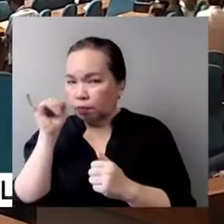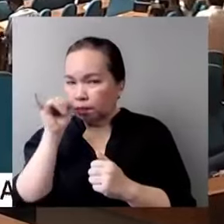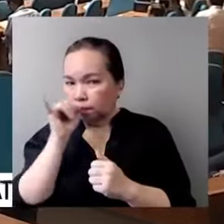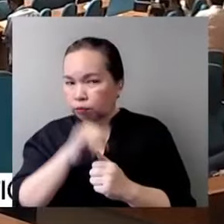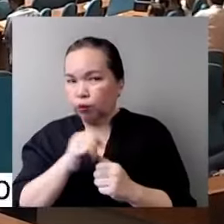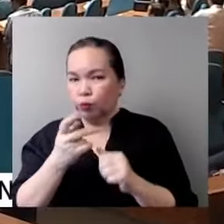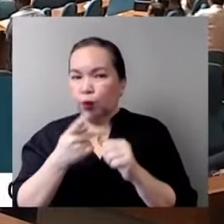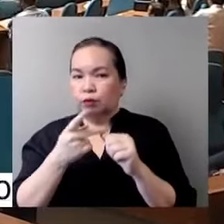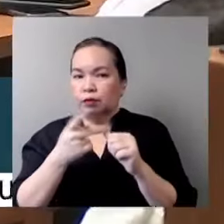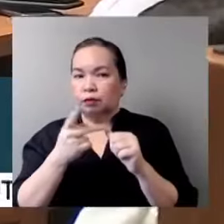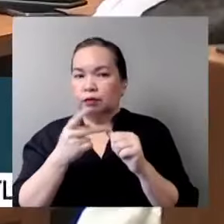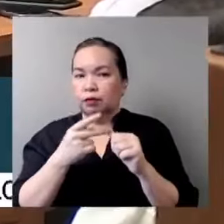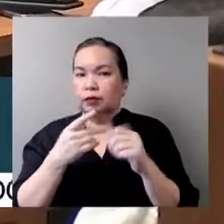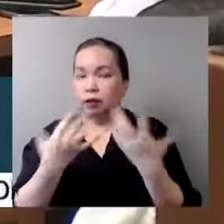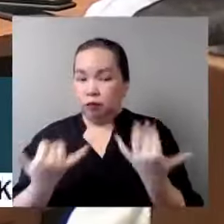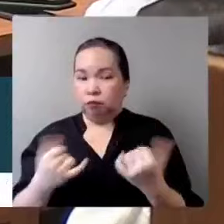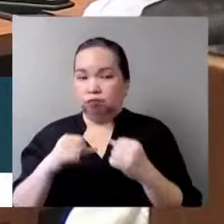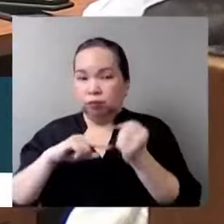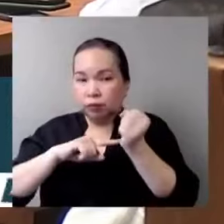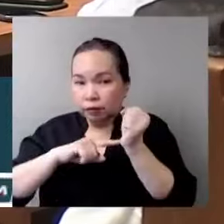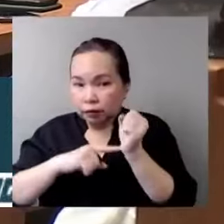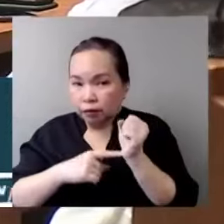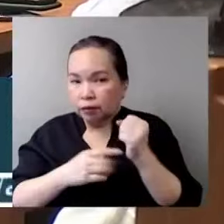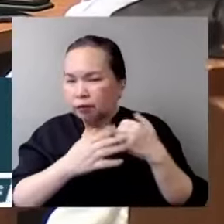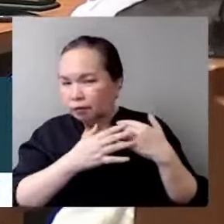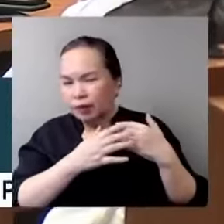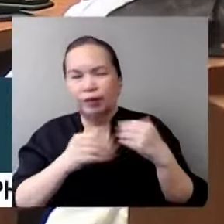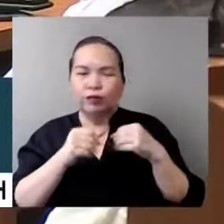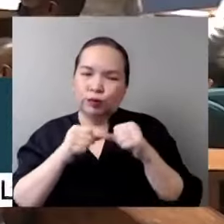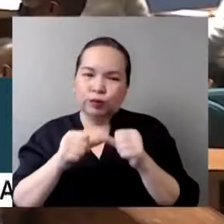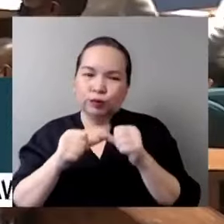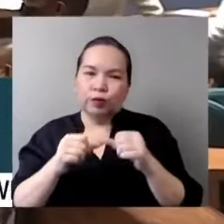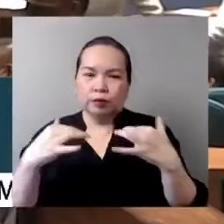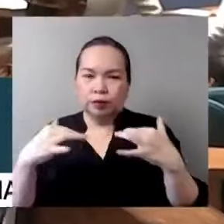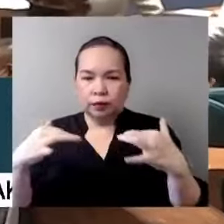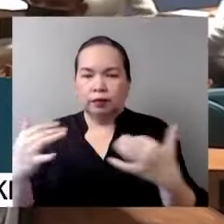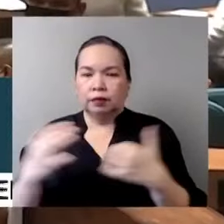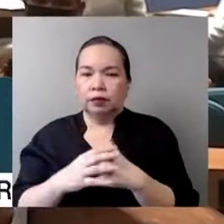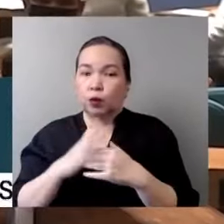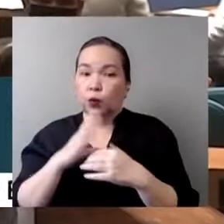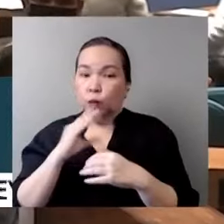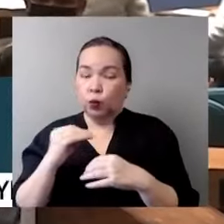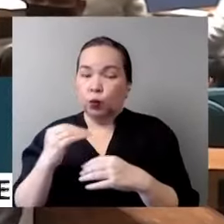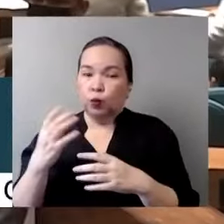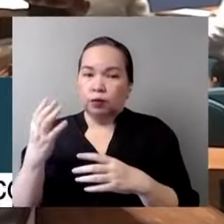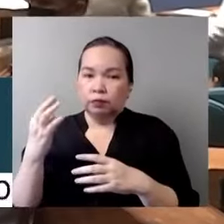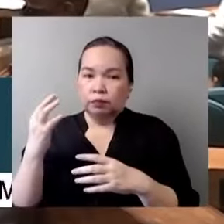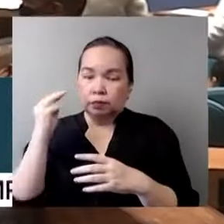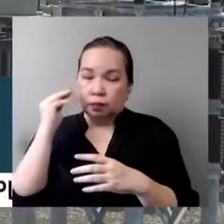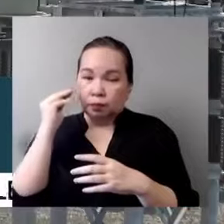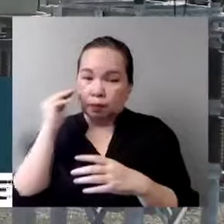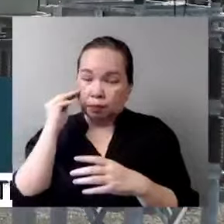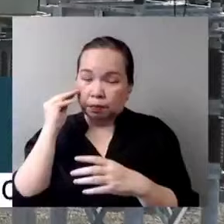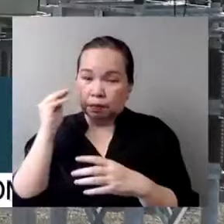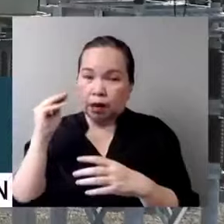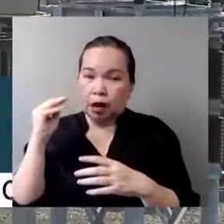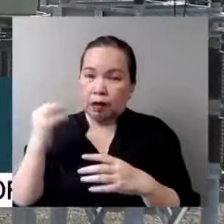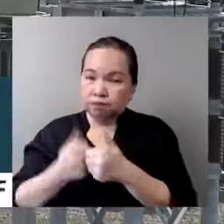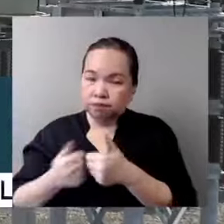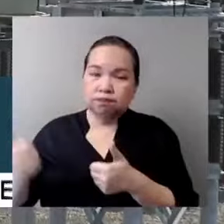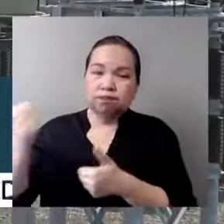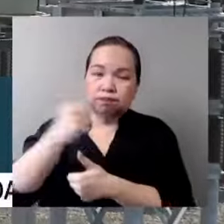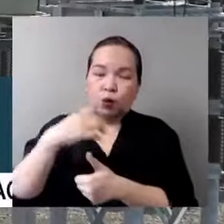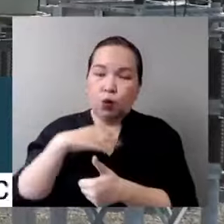its session today, Monday. House Speaker Martin Romualdez said the bill aimed to promote a national defense industry is up for third